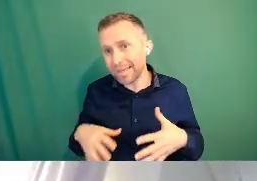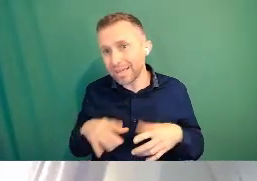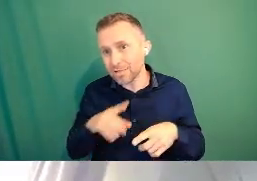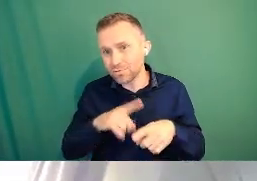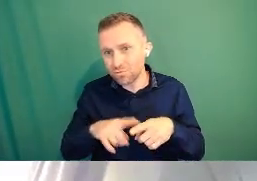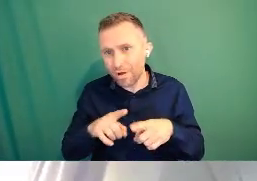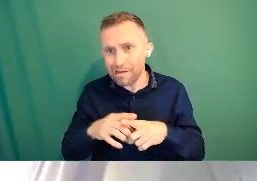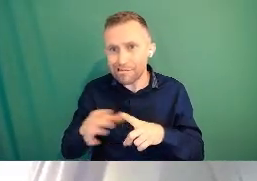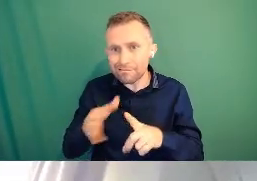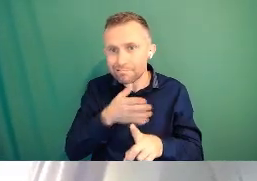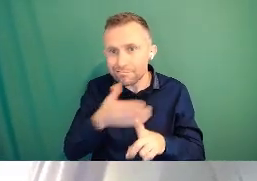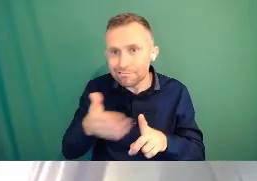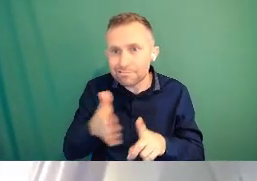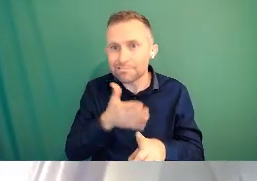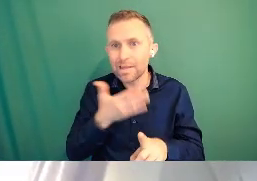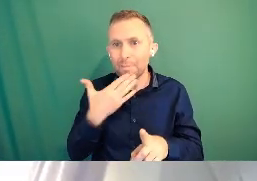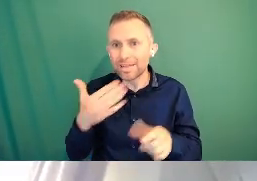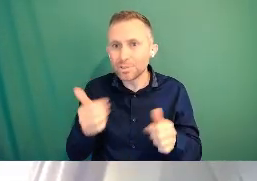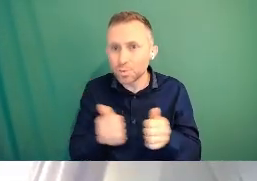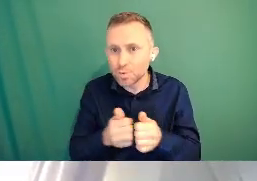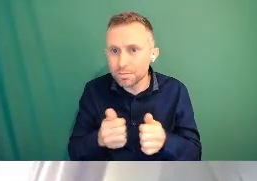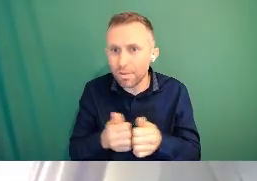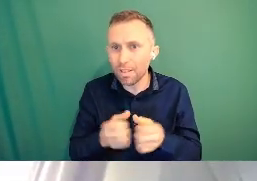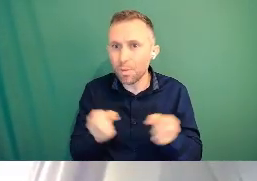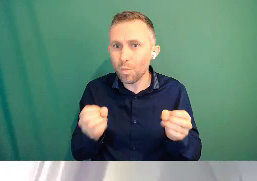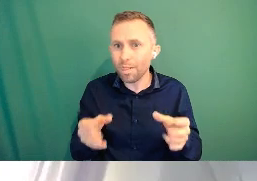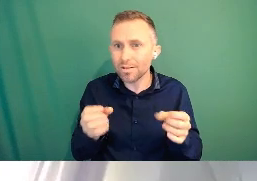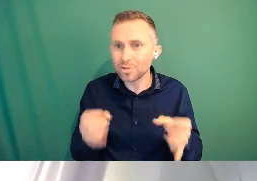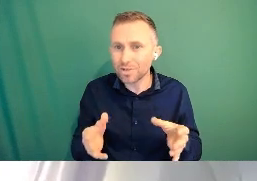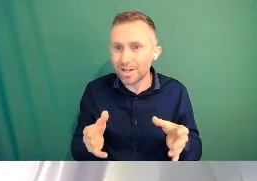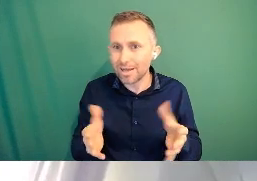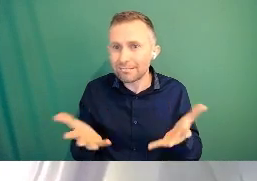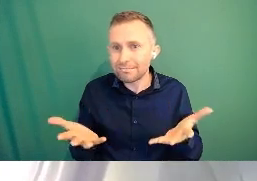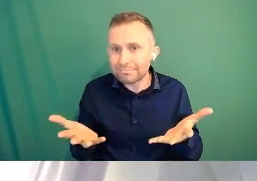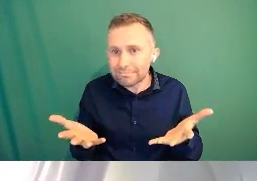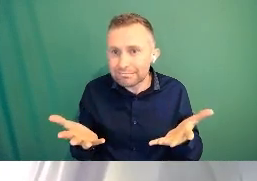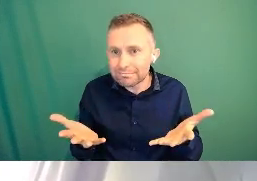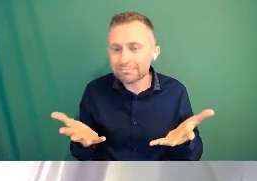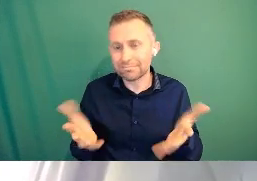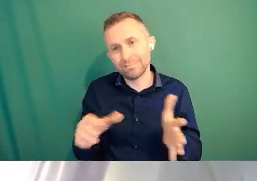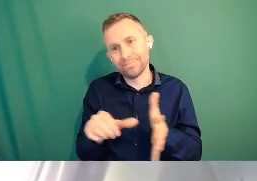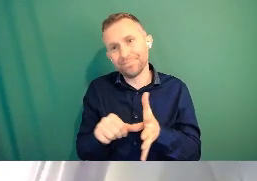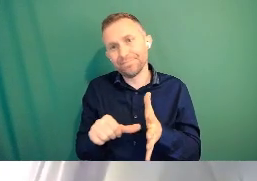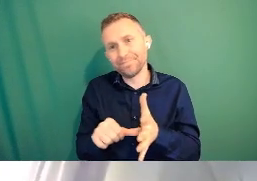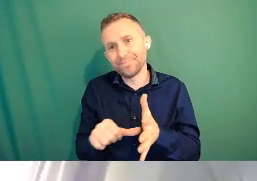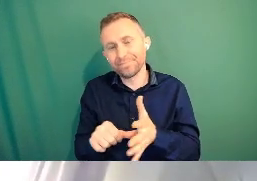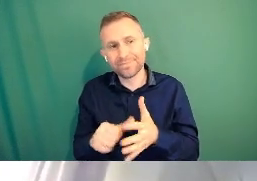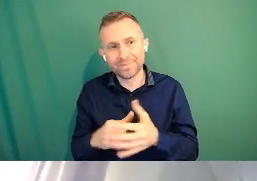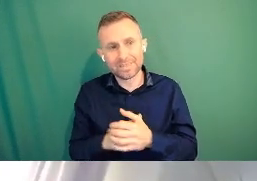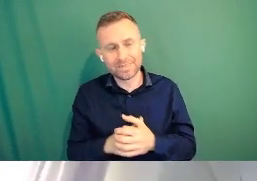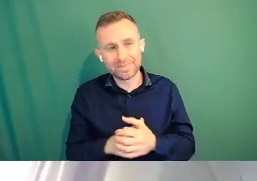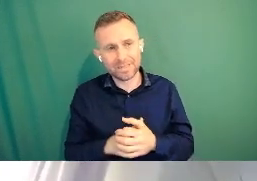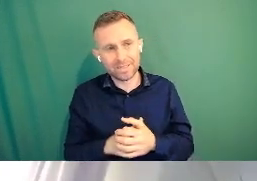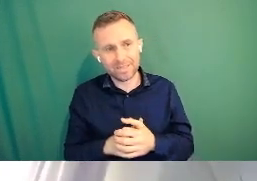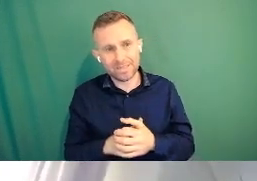what they can to make it accessible as possible, and that is including